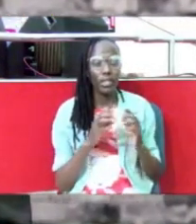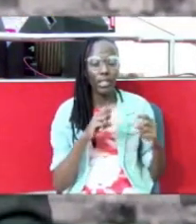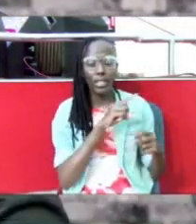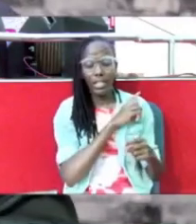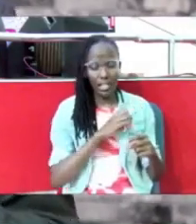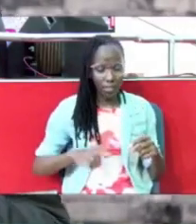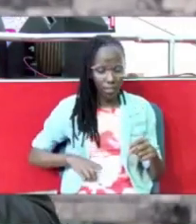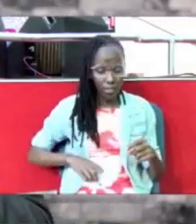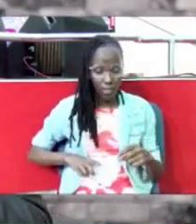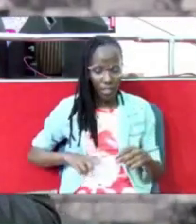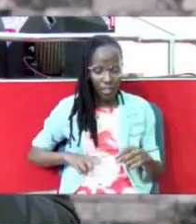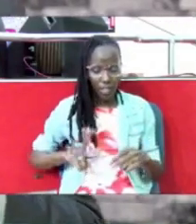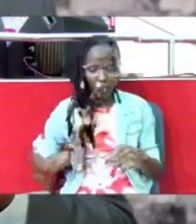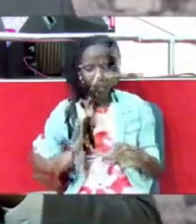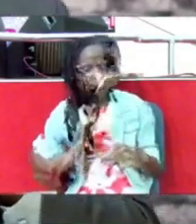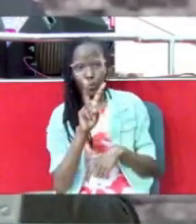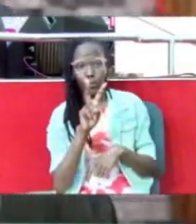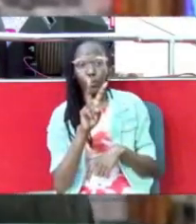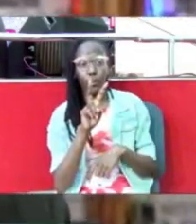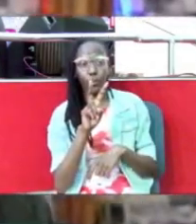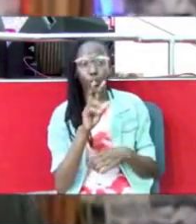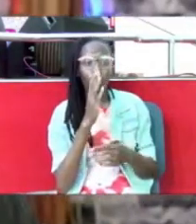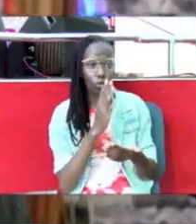indeed alikuwa anaona kwa kweli.